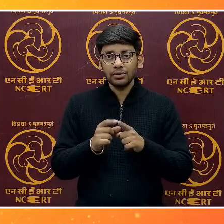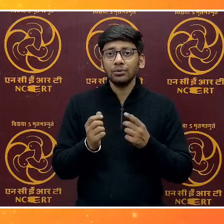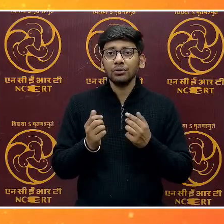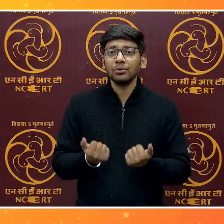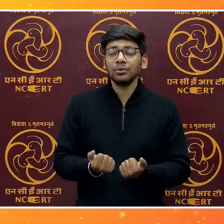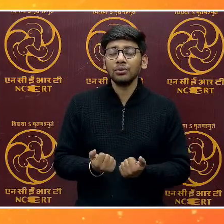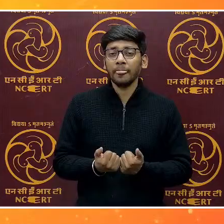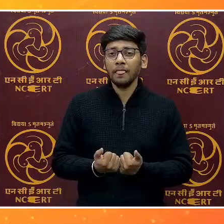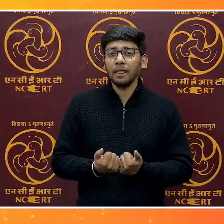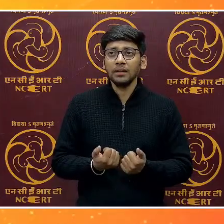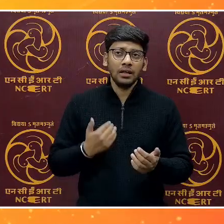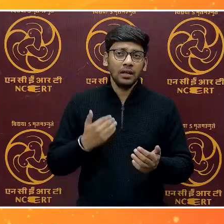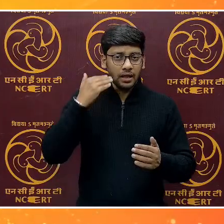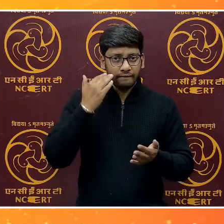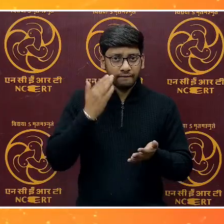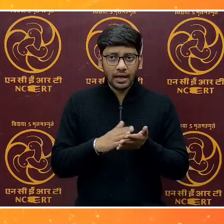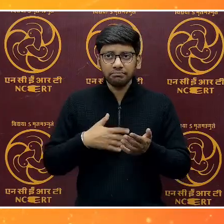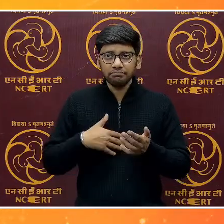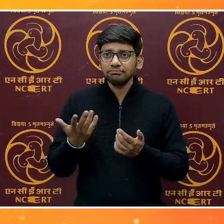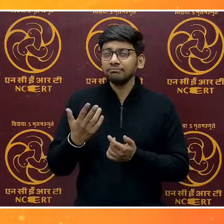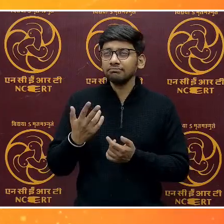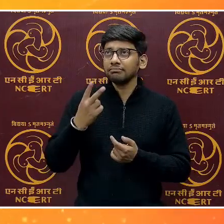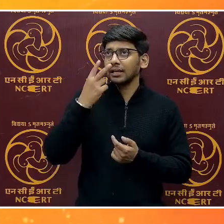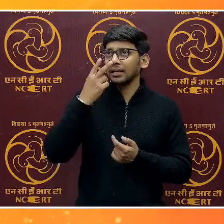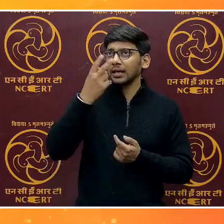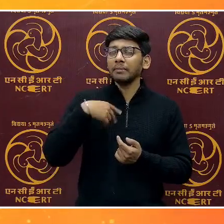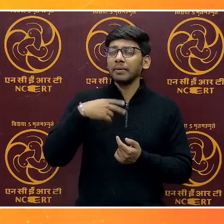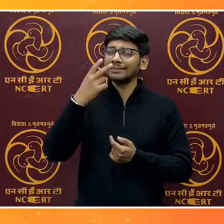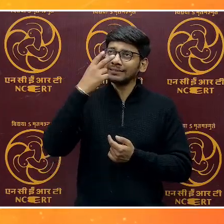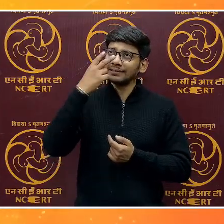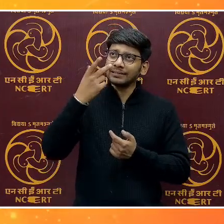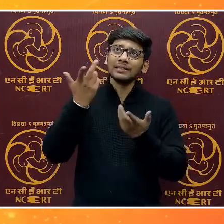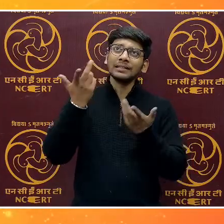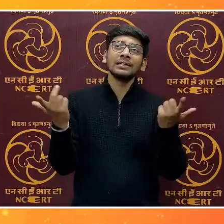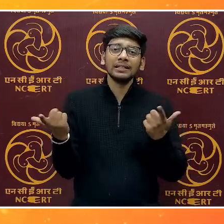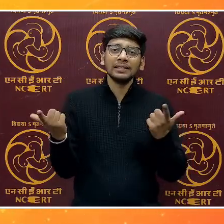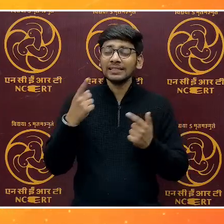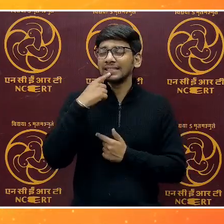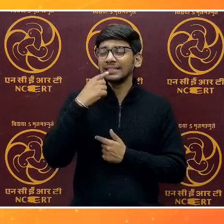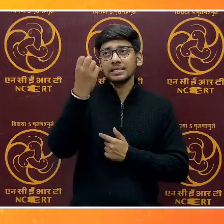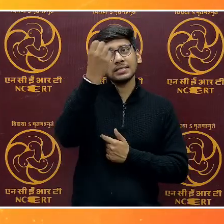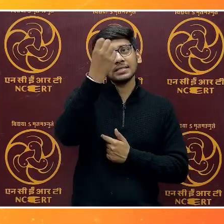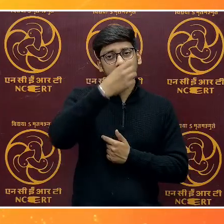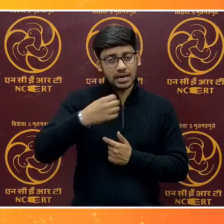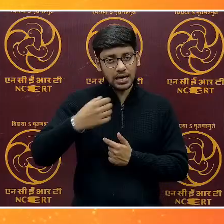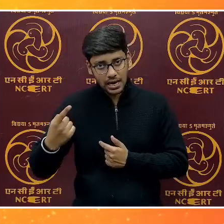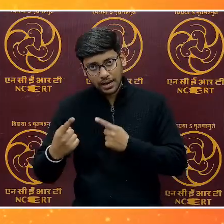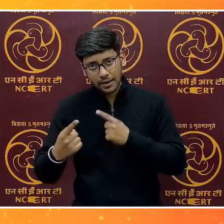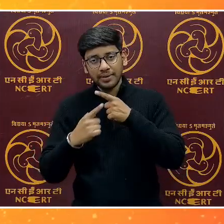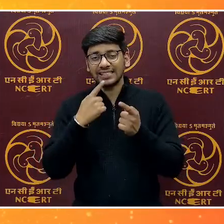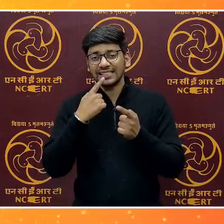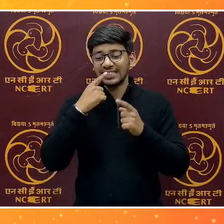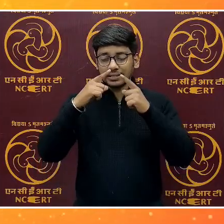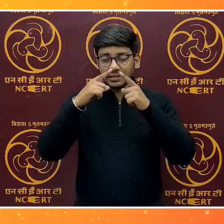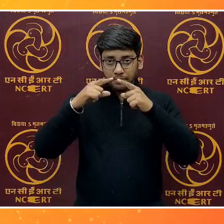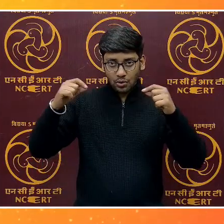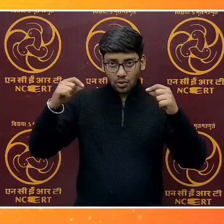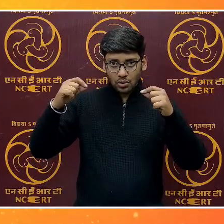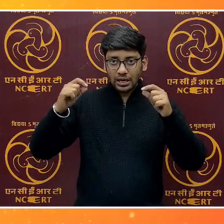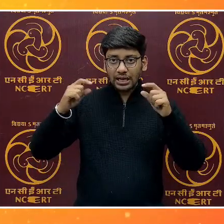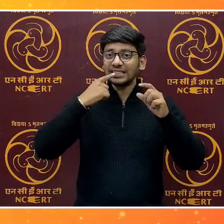see when I look up at the sky? As Harpreet says, she sees stars, moon,